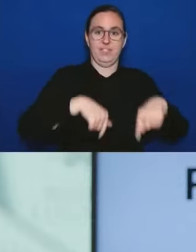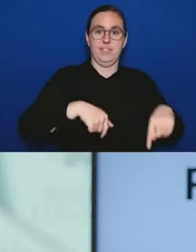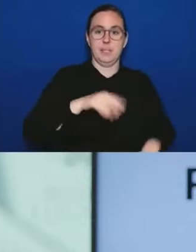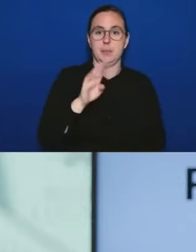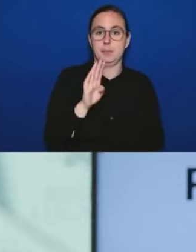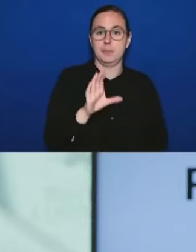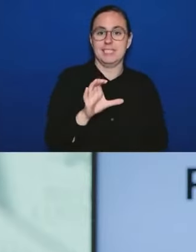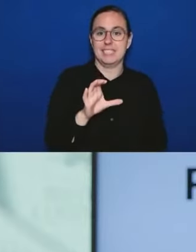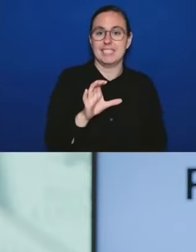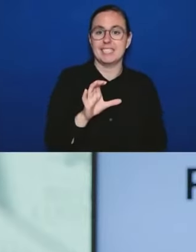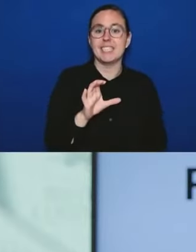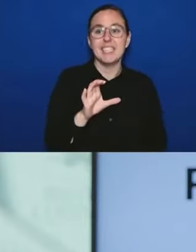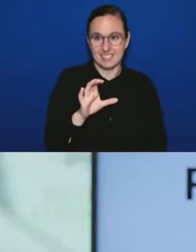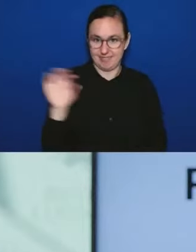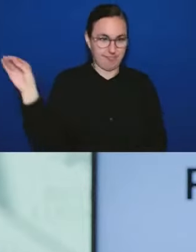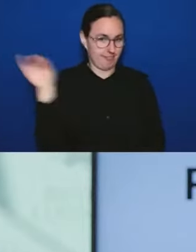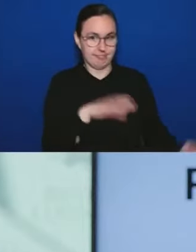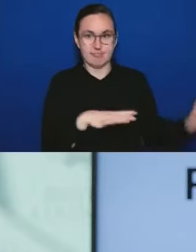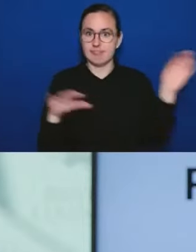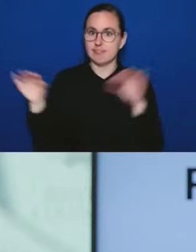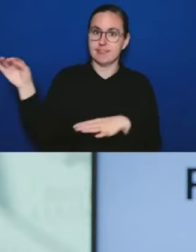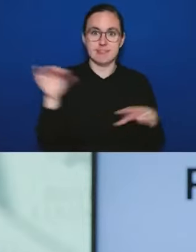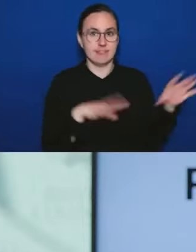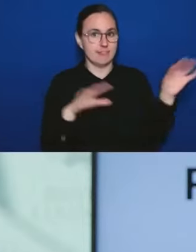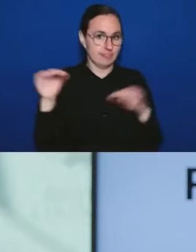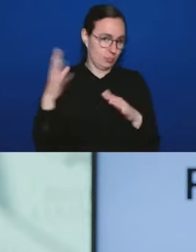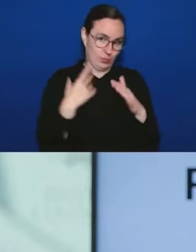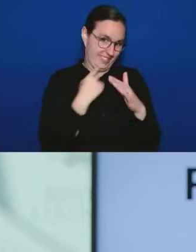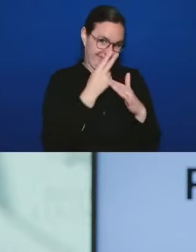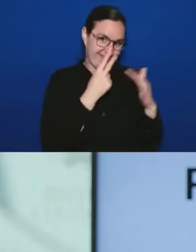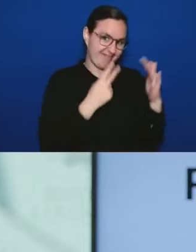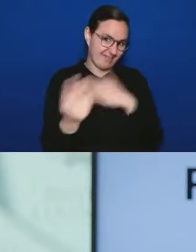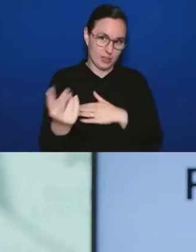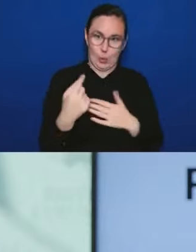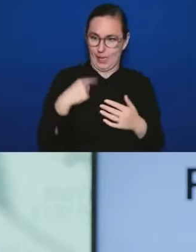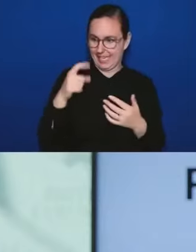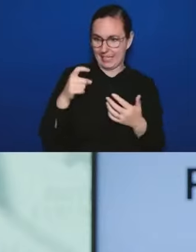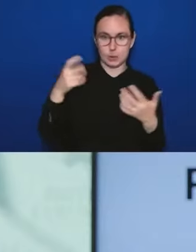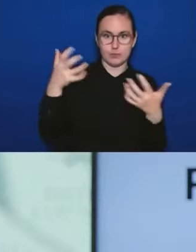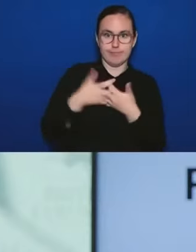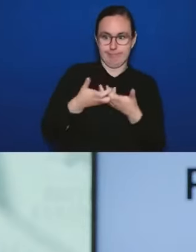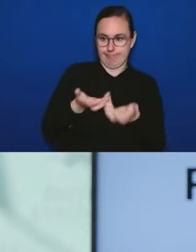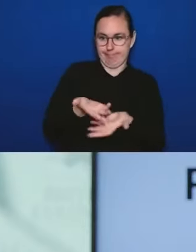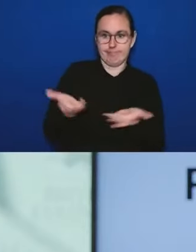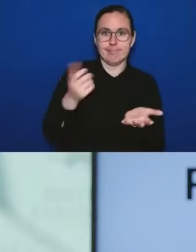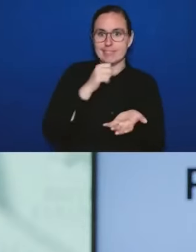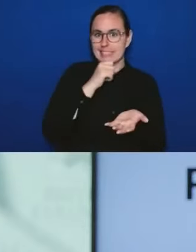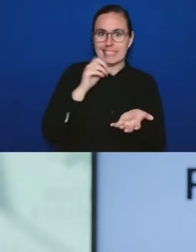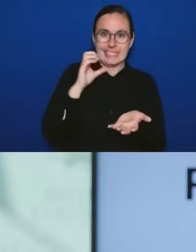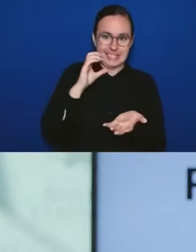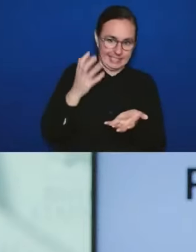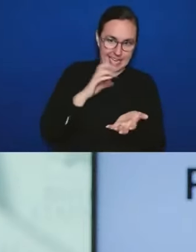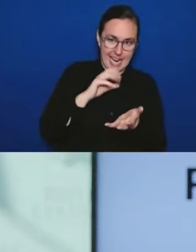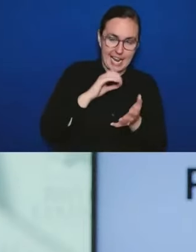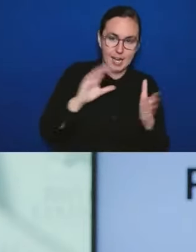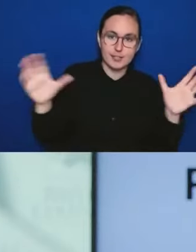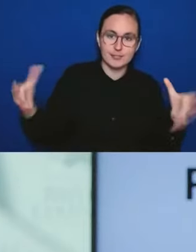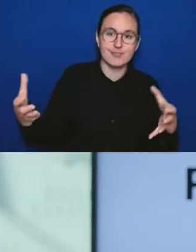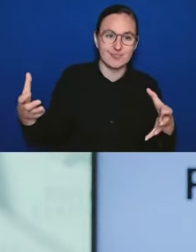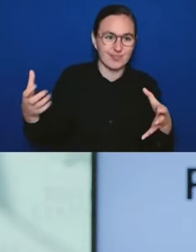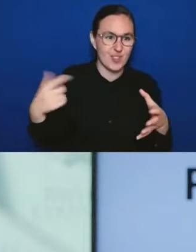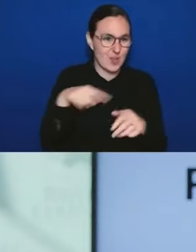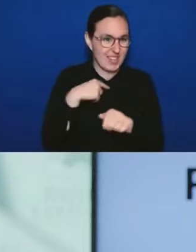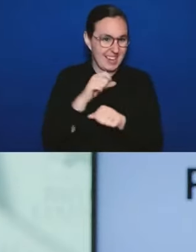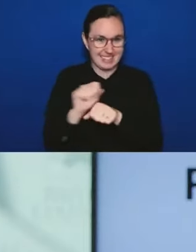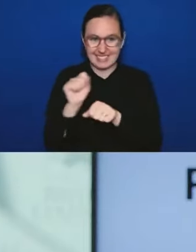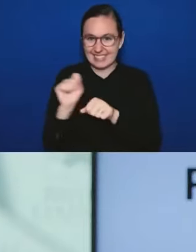So that being the case, we have to meet the absolute tests now, and working hard to do that in terms of